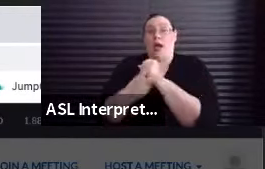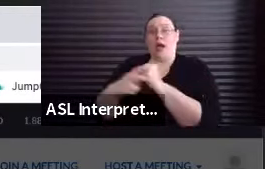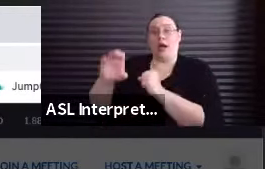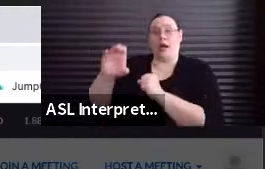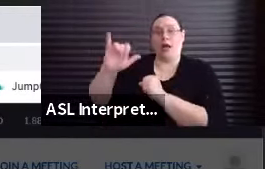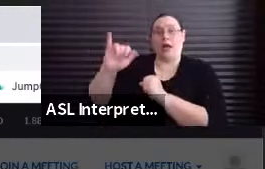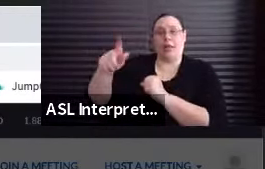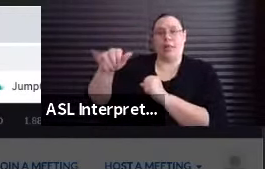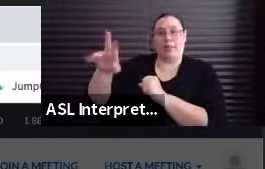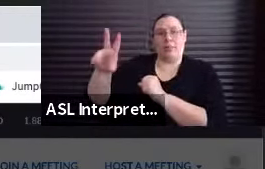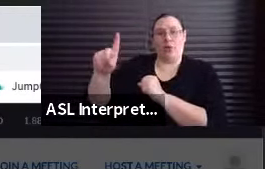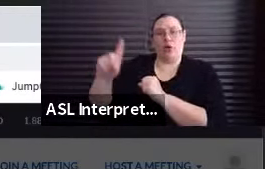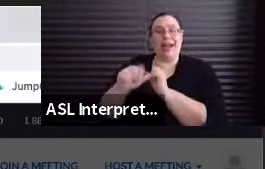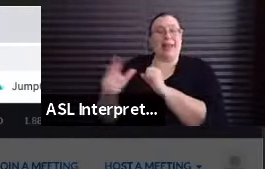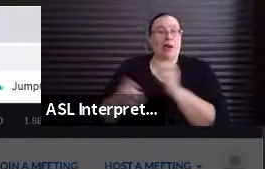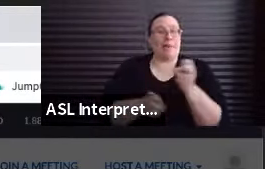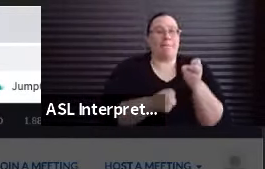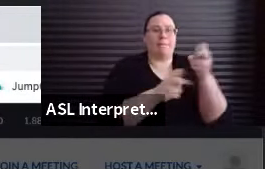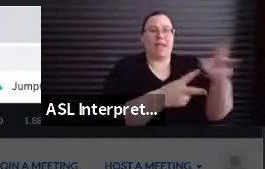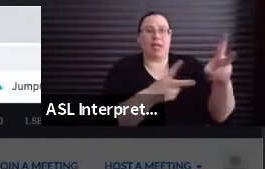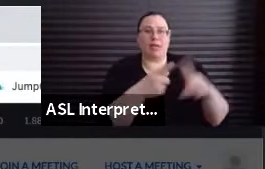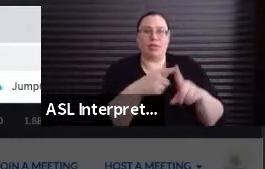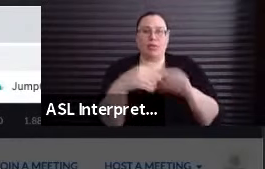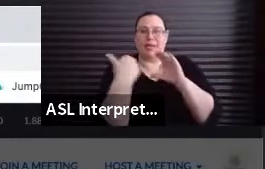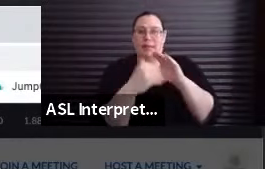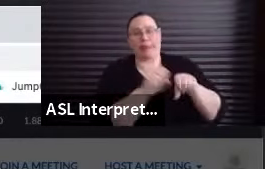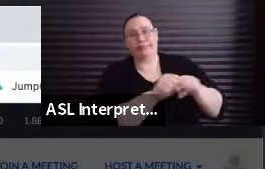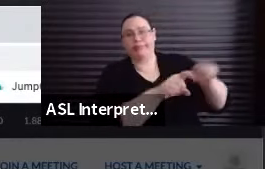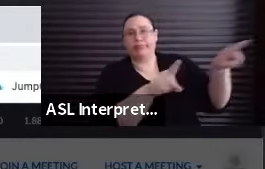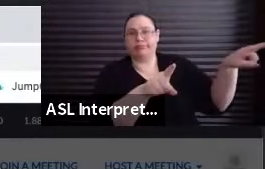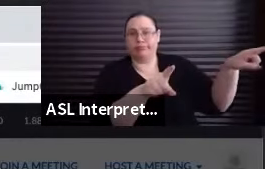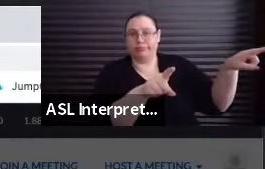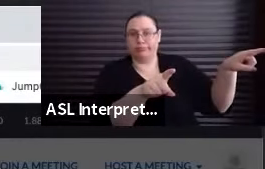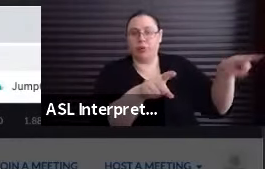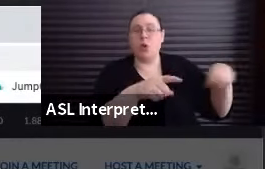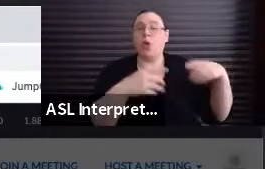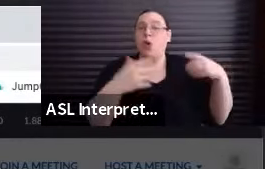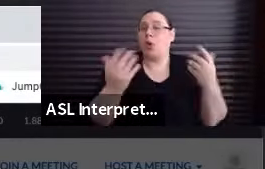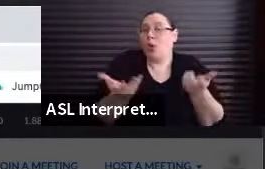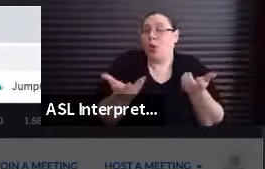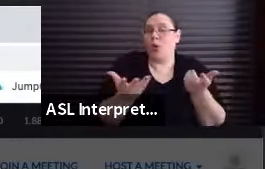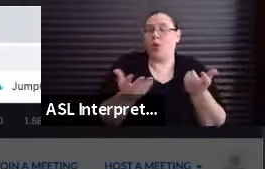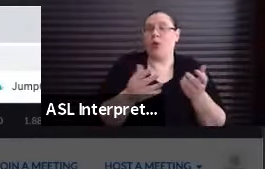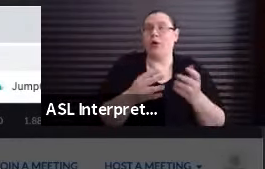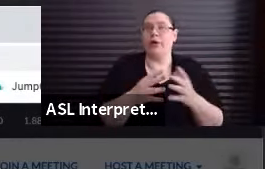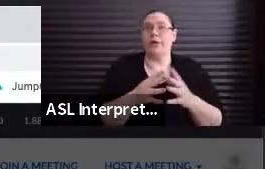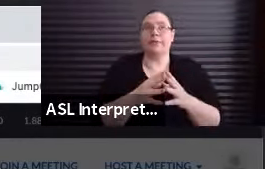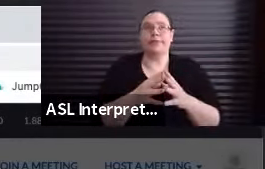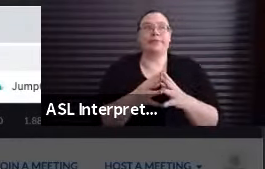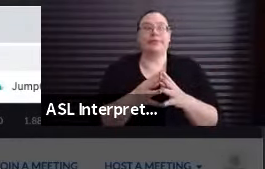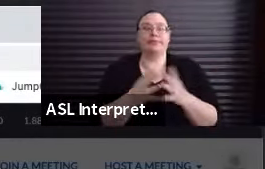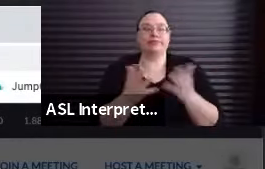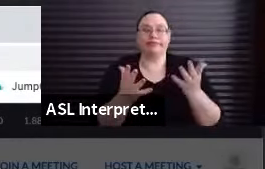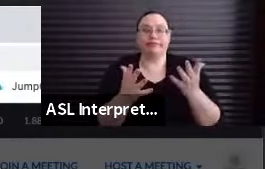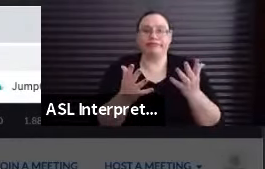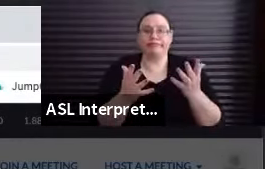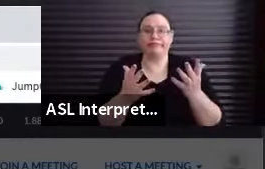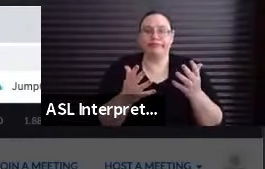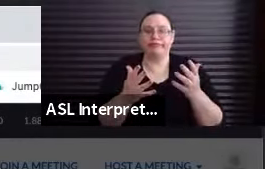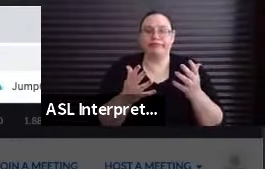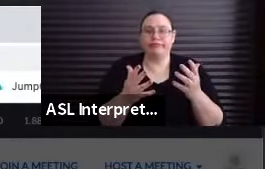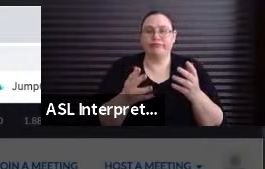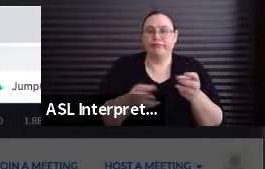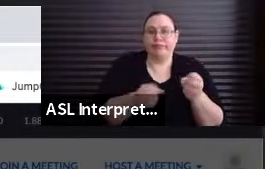then I could paste that into the email that I'm sending to my participants, or enter it, paste it